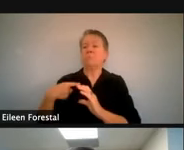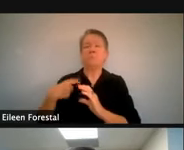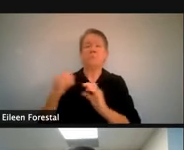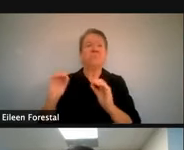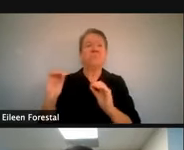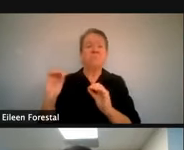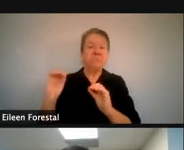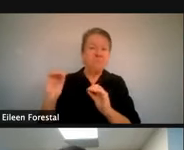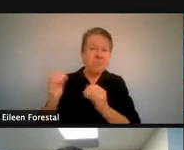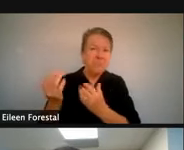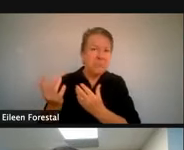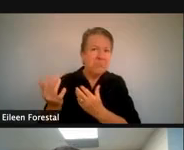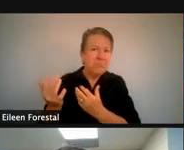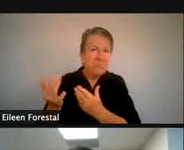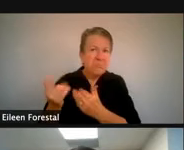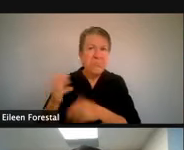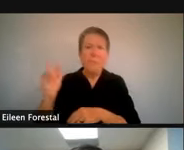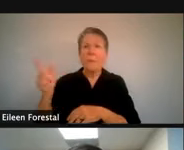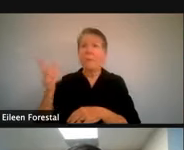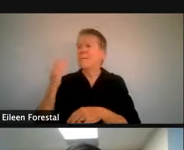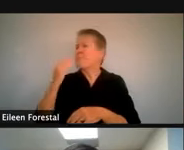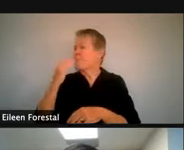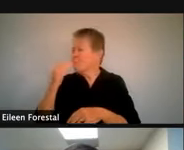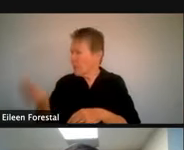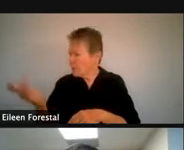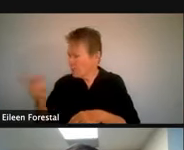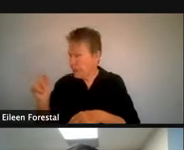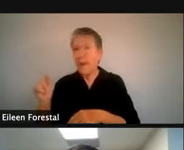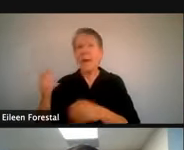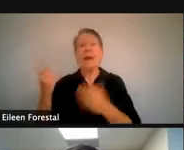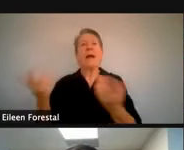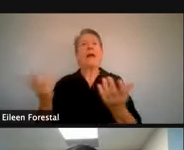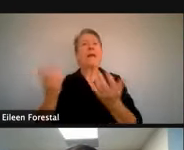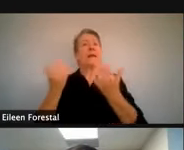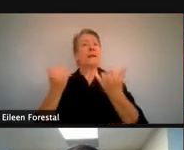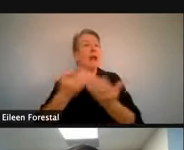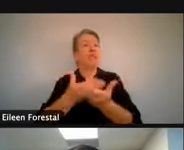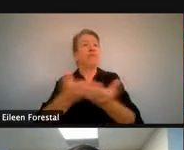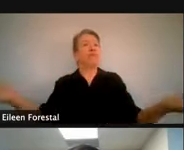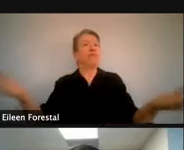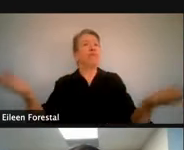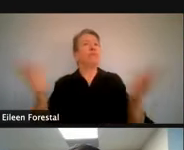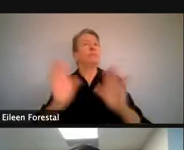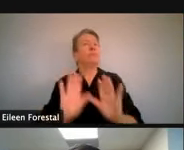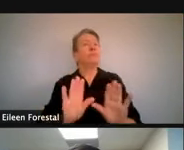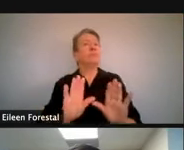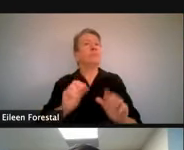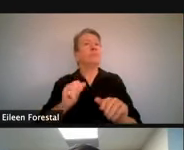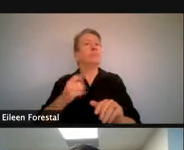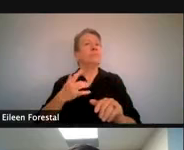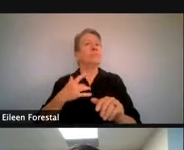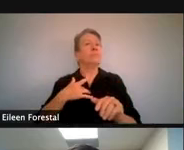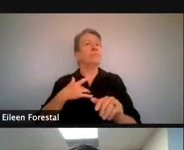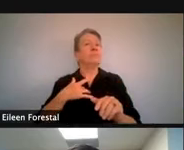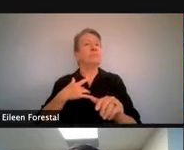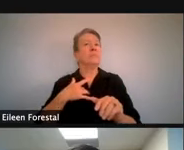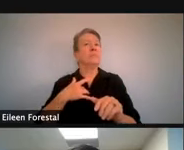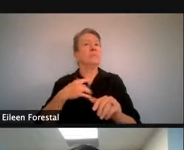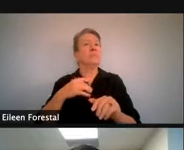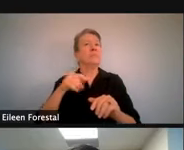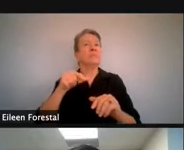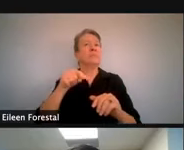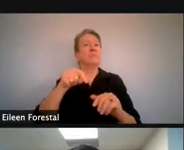Got it. Thank you for that. So with that, again, I predicted Dan Bryan is